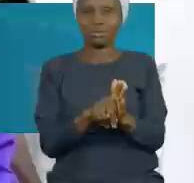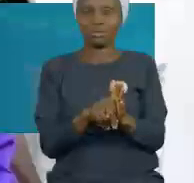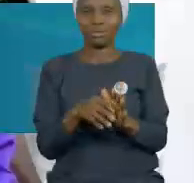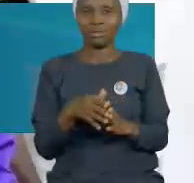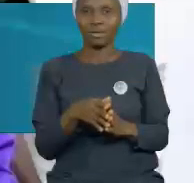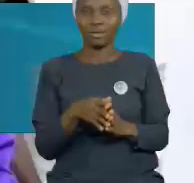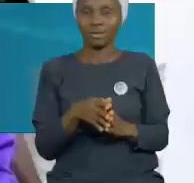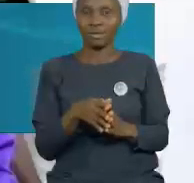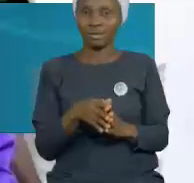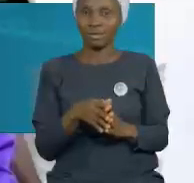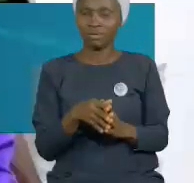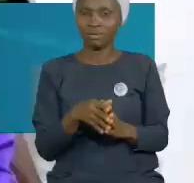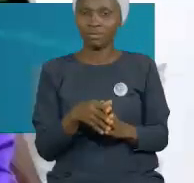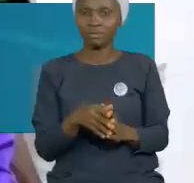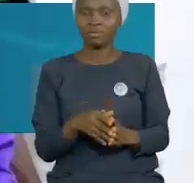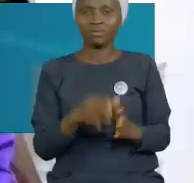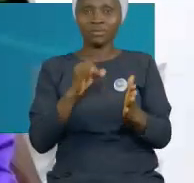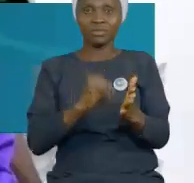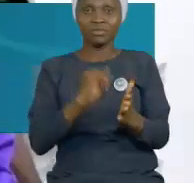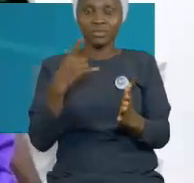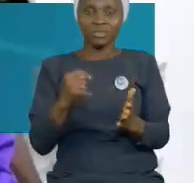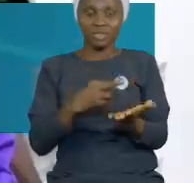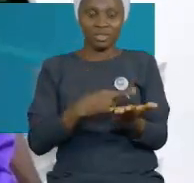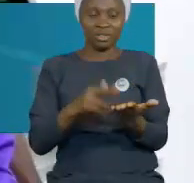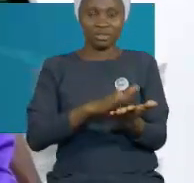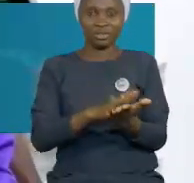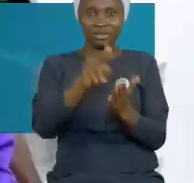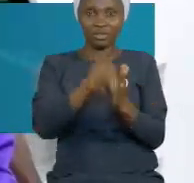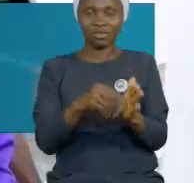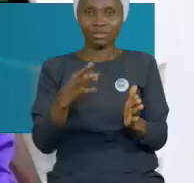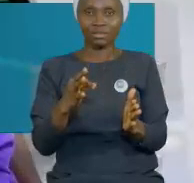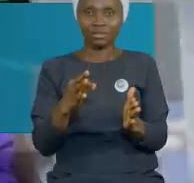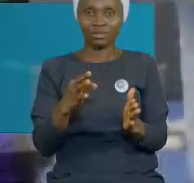It is the righteousness of a man that's about to die.